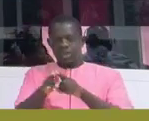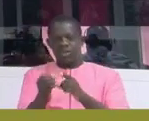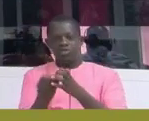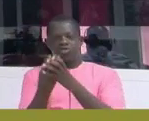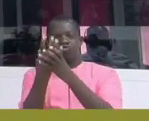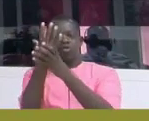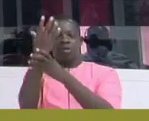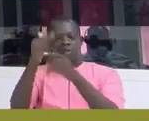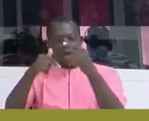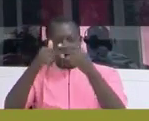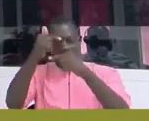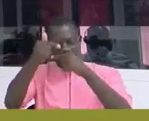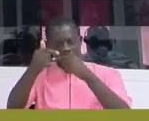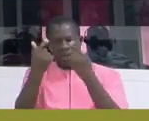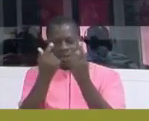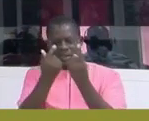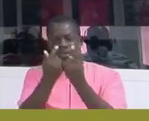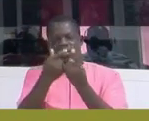as it developed